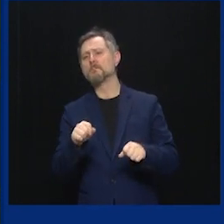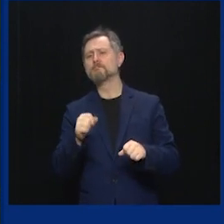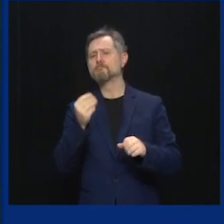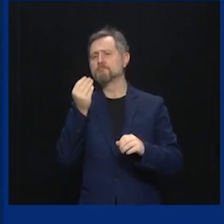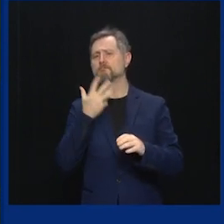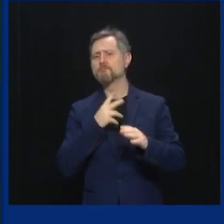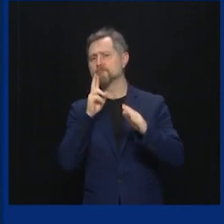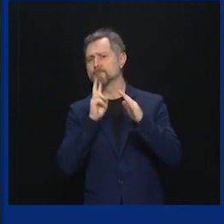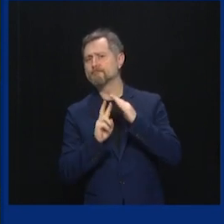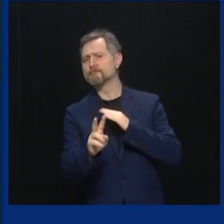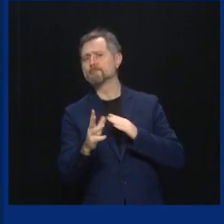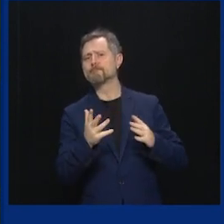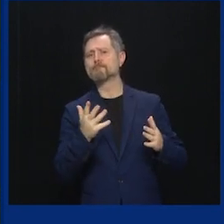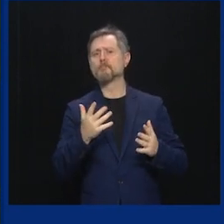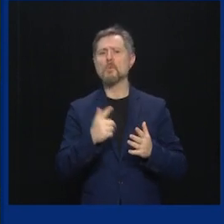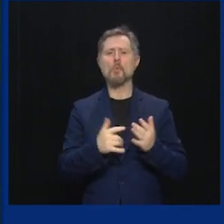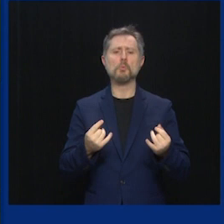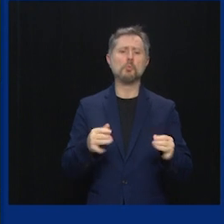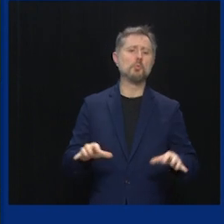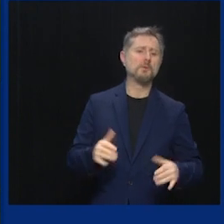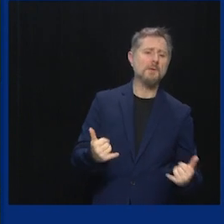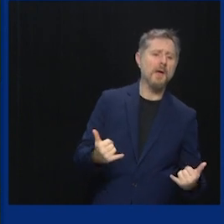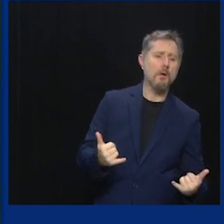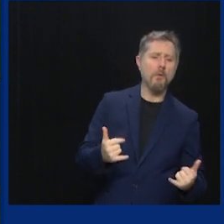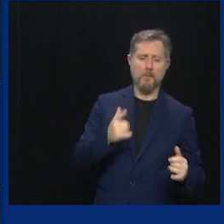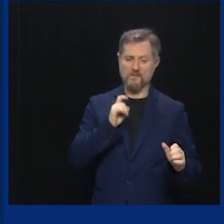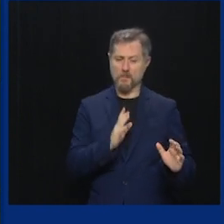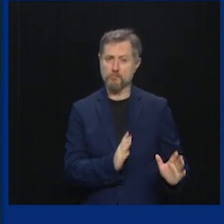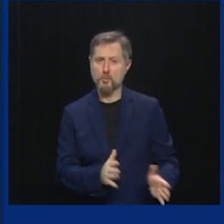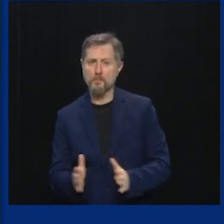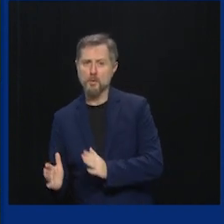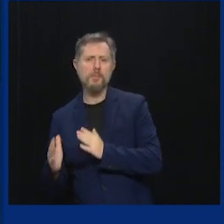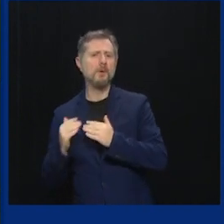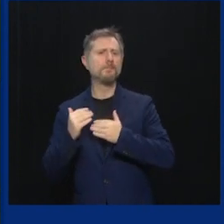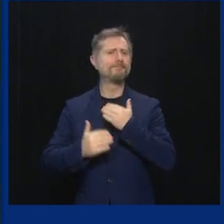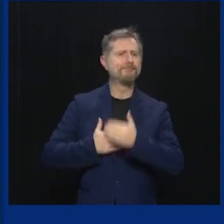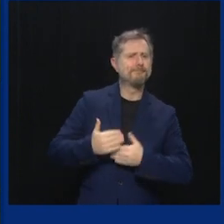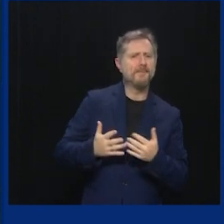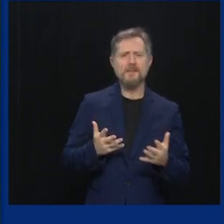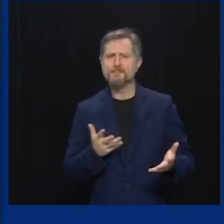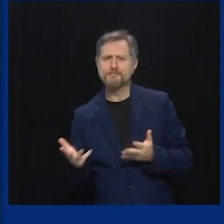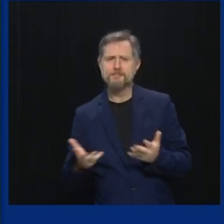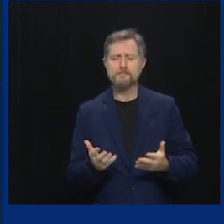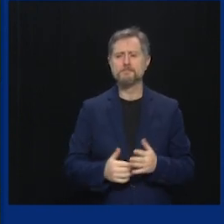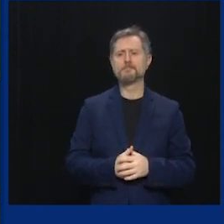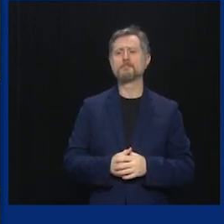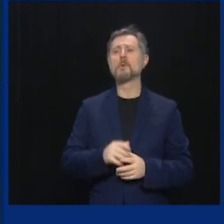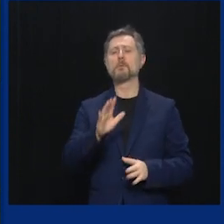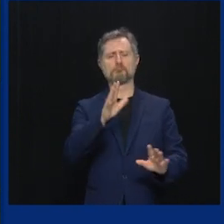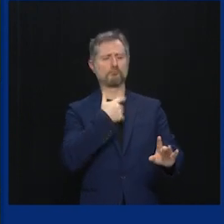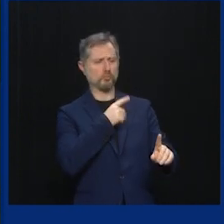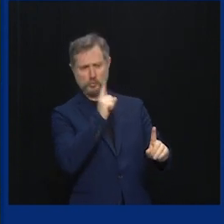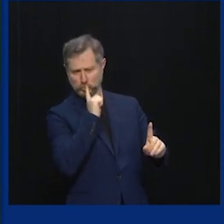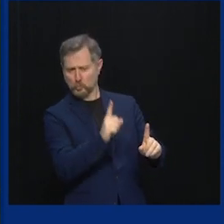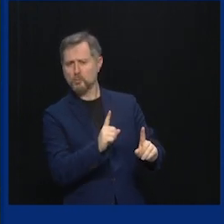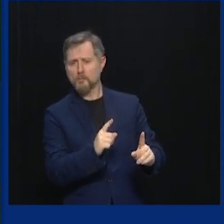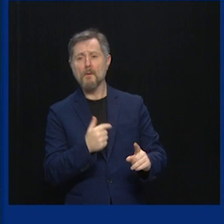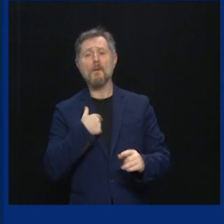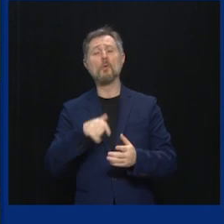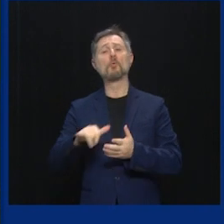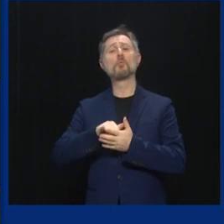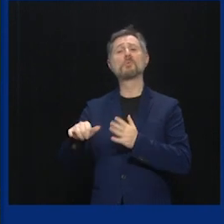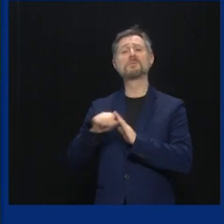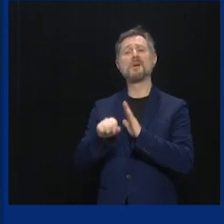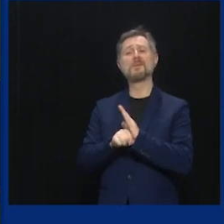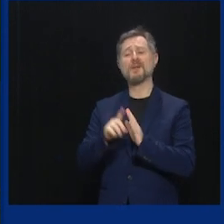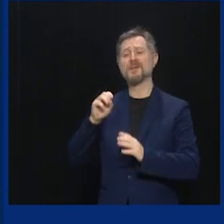doing right now and what steps we're taking to prepare for this? Certainly. So the New York State Department of Health Wadsworth